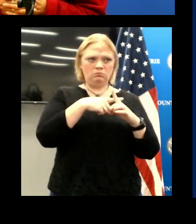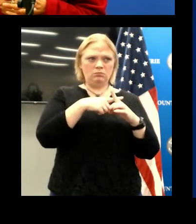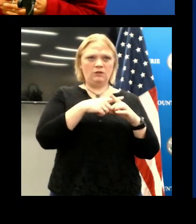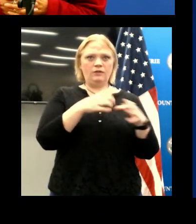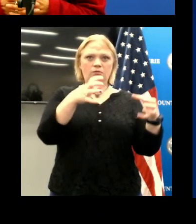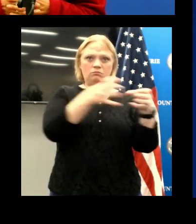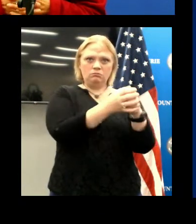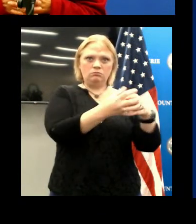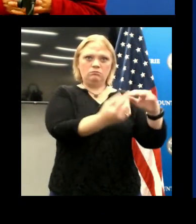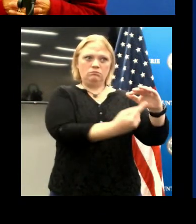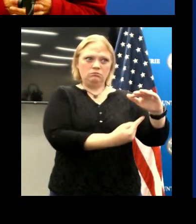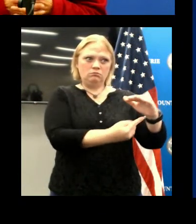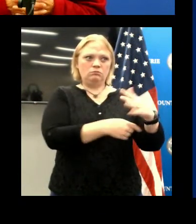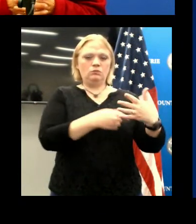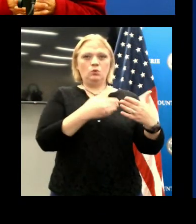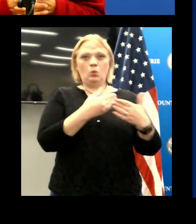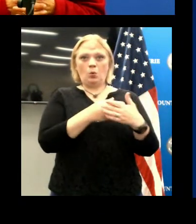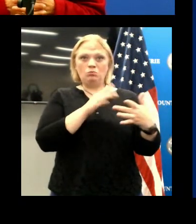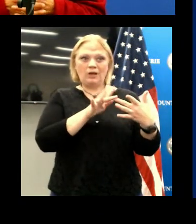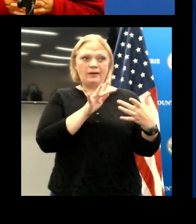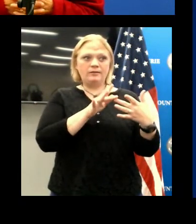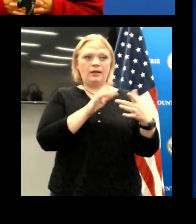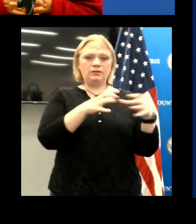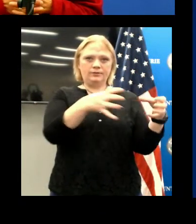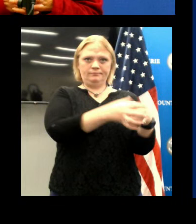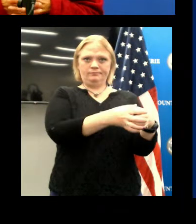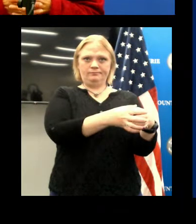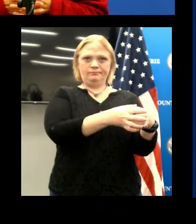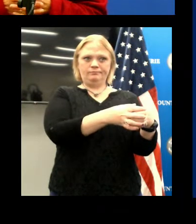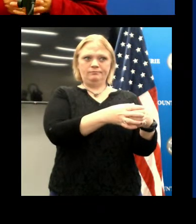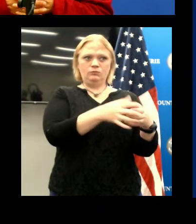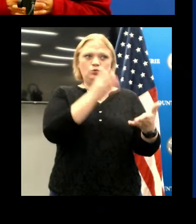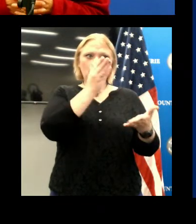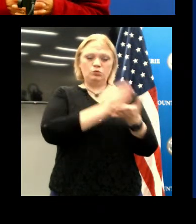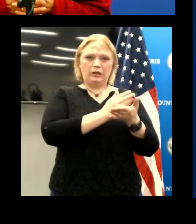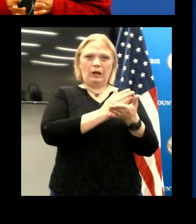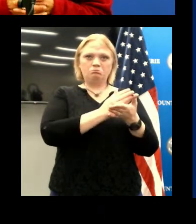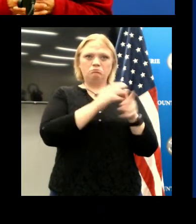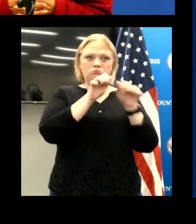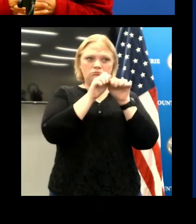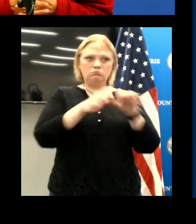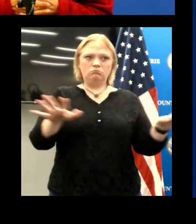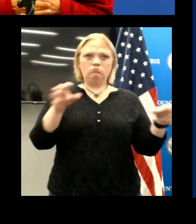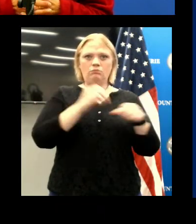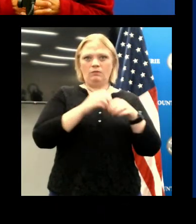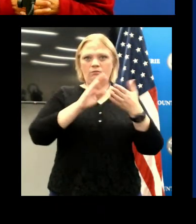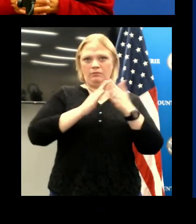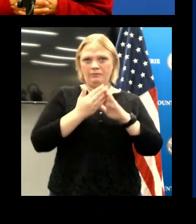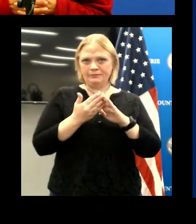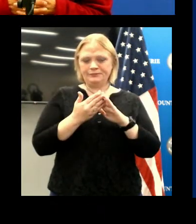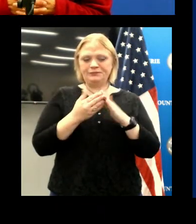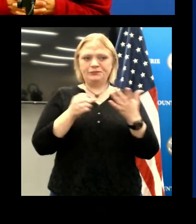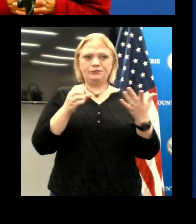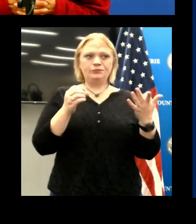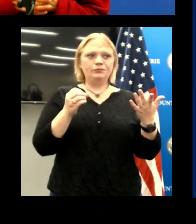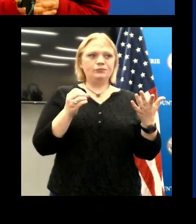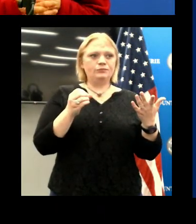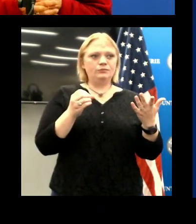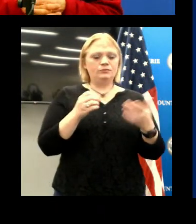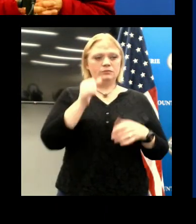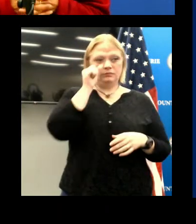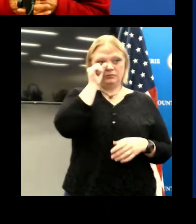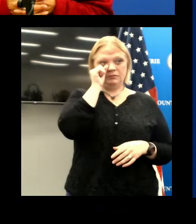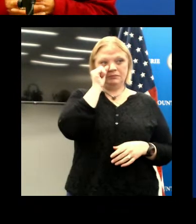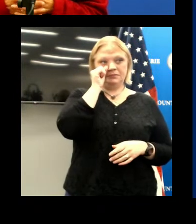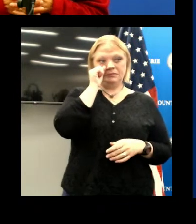close contacts are and put them in quarantine to break the chain of transmission in the community. So we have, the